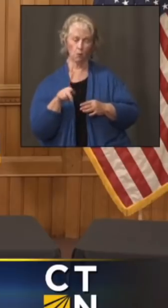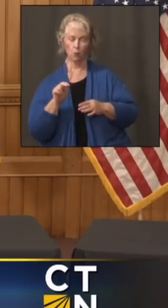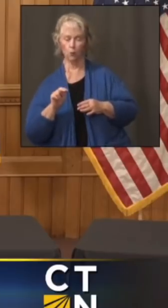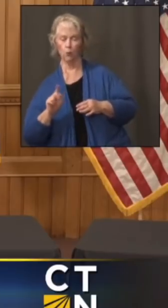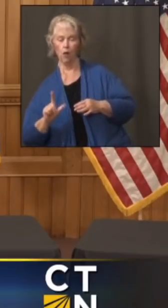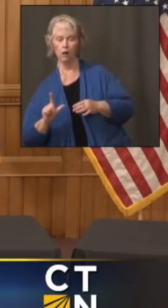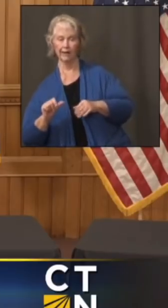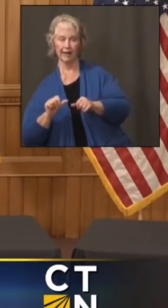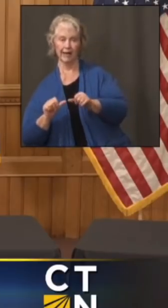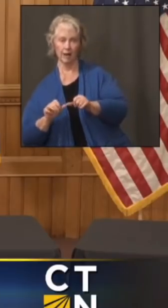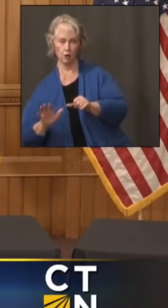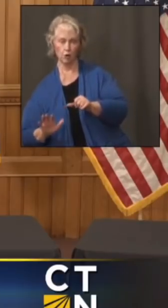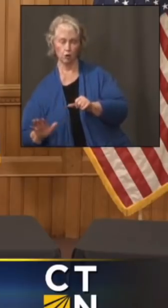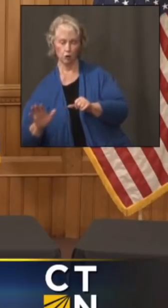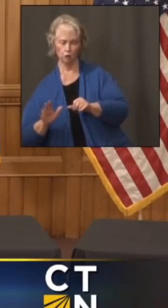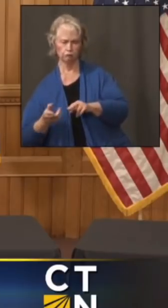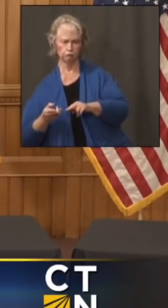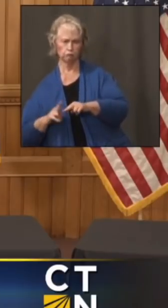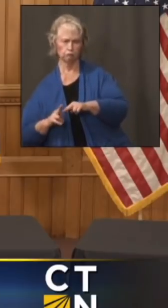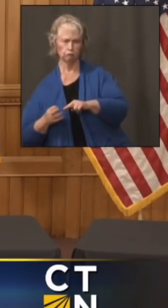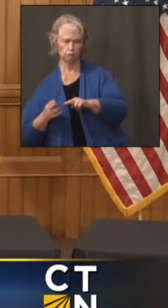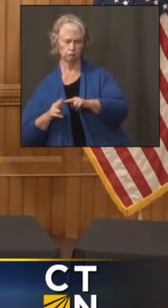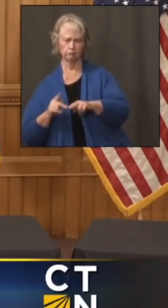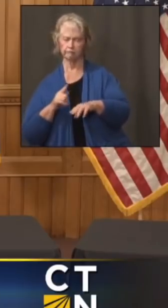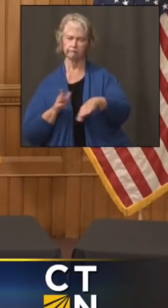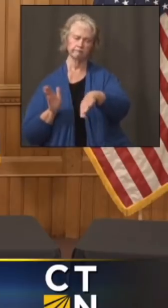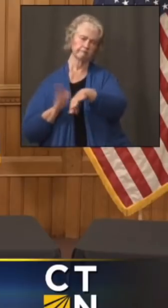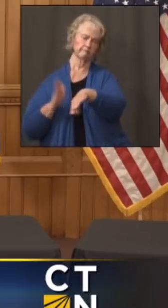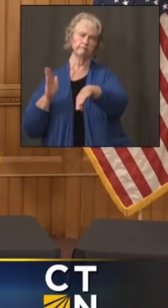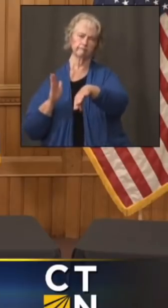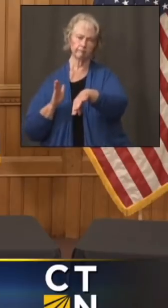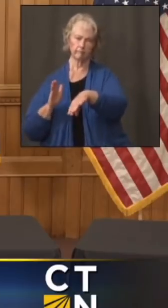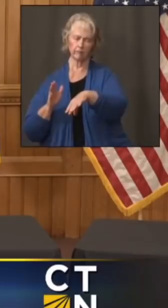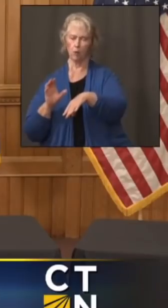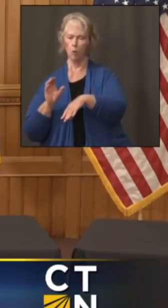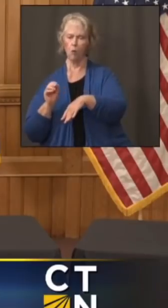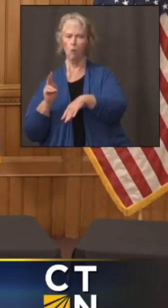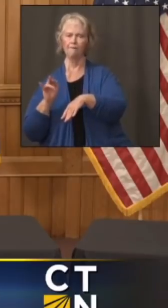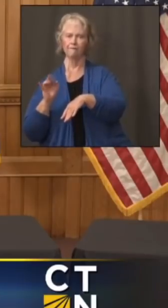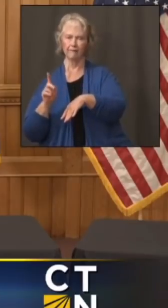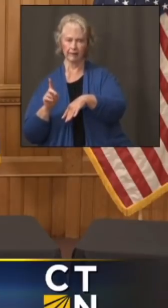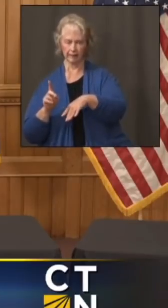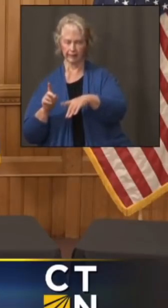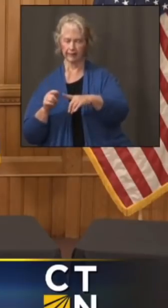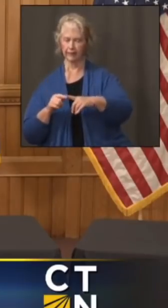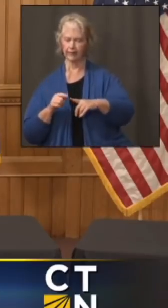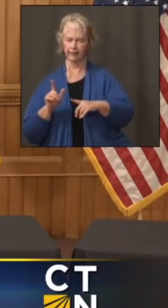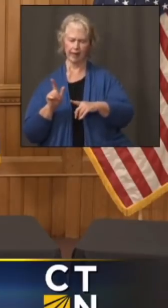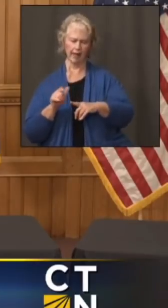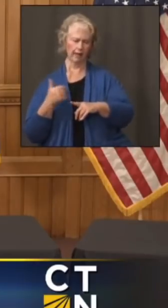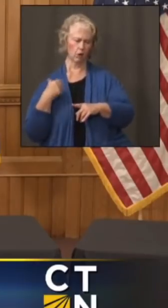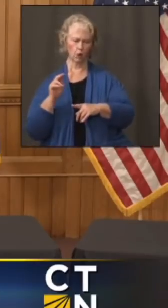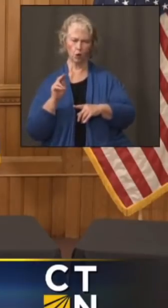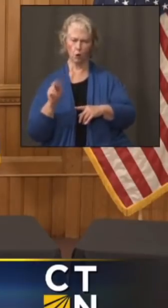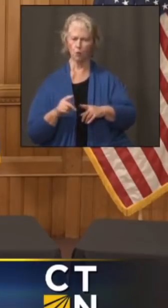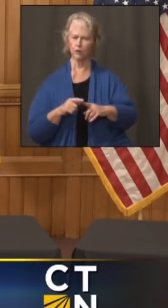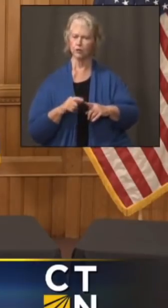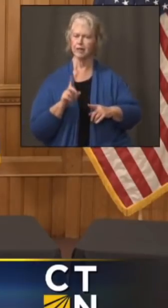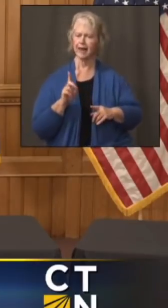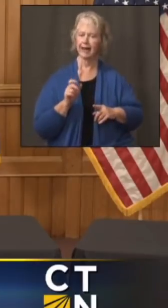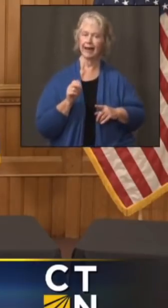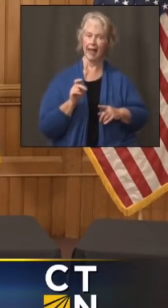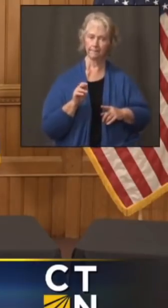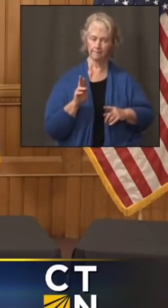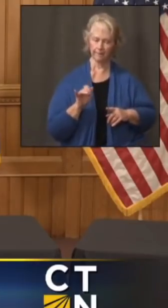now, and I believe they were issued a COVID alert similar to Norwich and Danbury earlier. I know each is probably